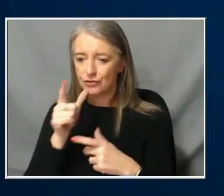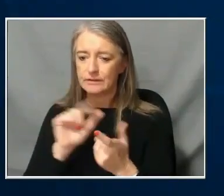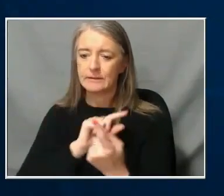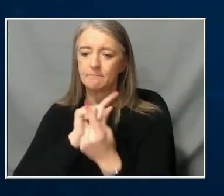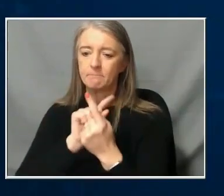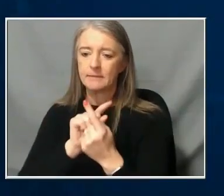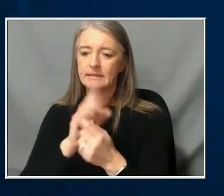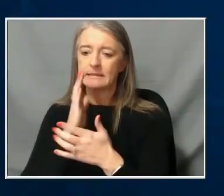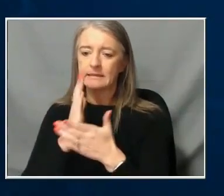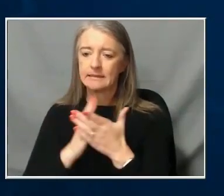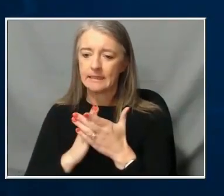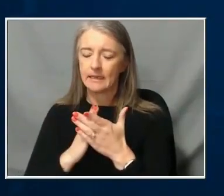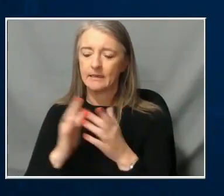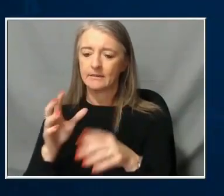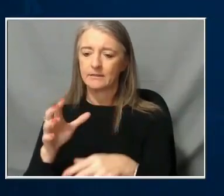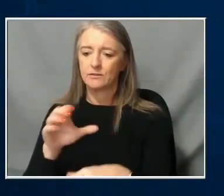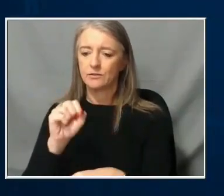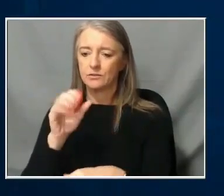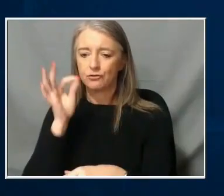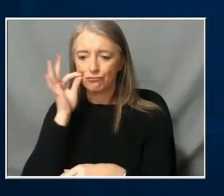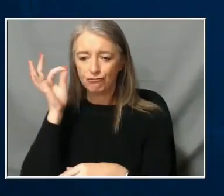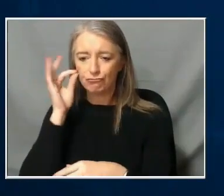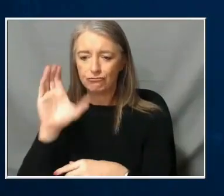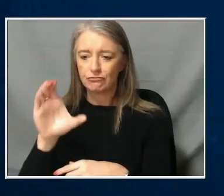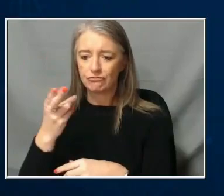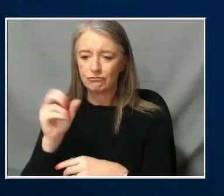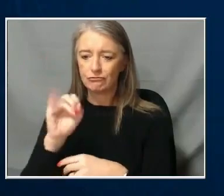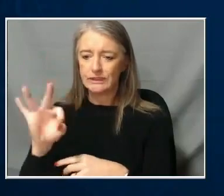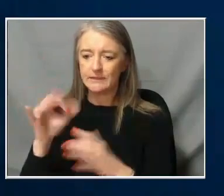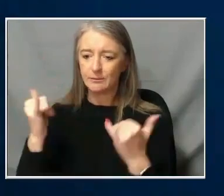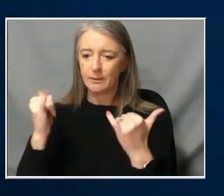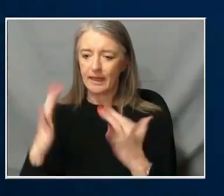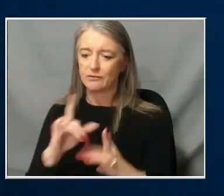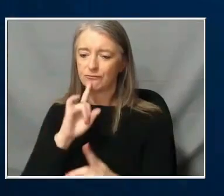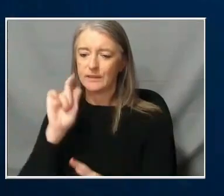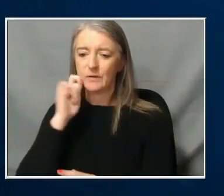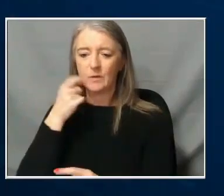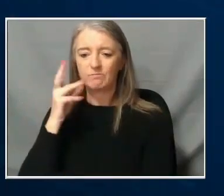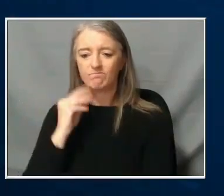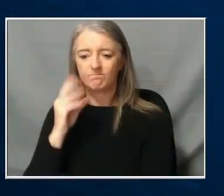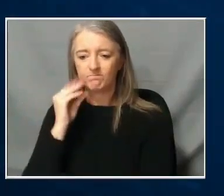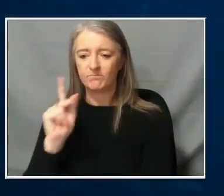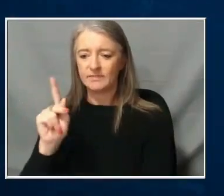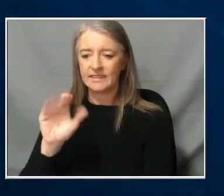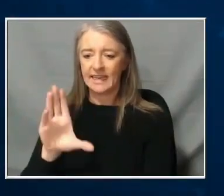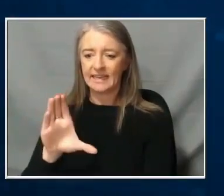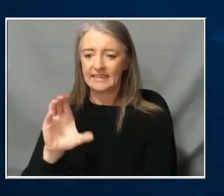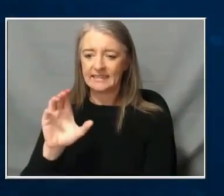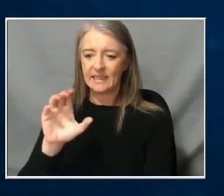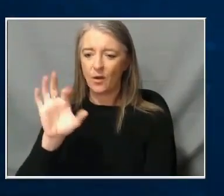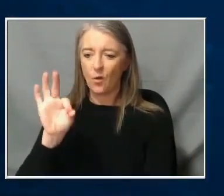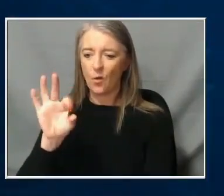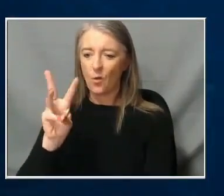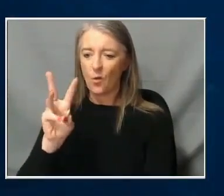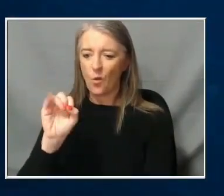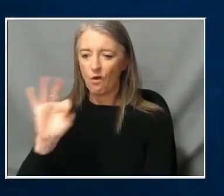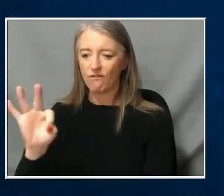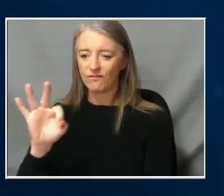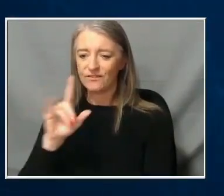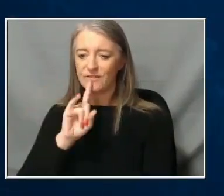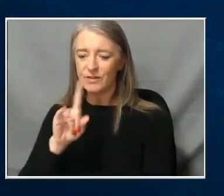some of the Chiefs players, and yes, it was a very cool experience. Casey Wolf, that must have been awesome.